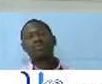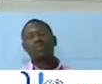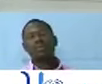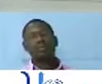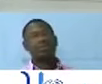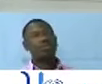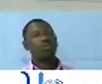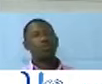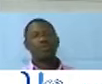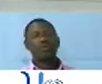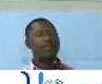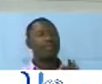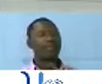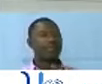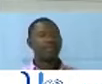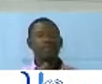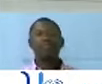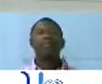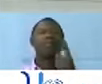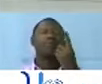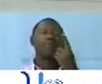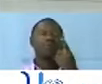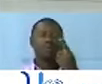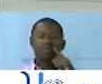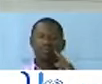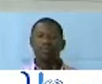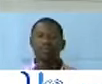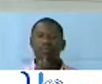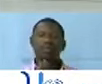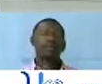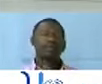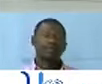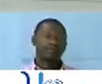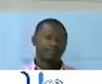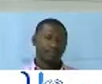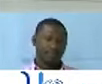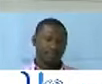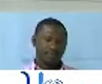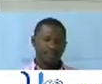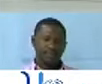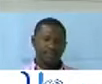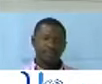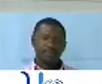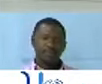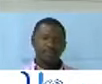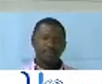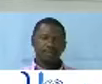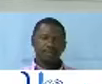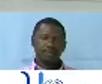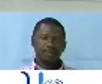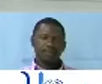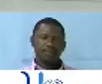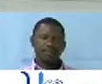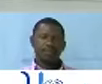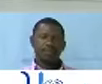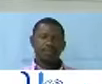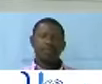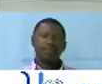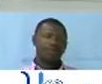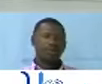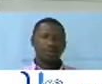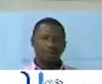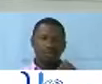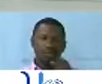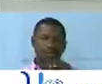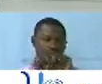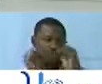of the primary manifestations. Moy ndjel ben ci li nga xamne ni lolu ay mandarga yu feñ la. For society in which human